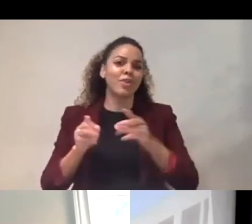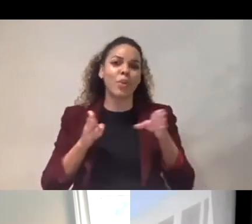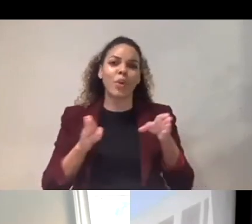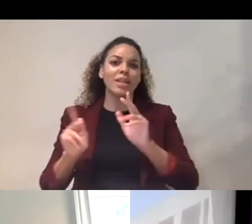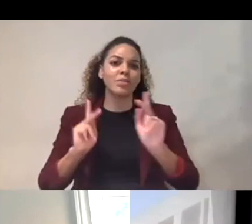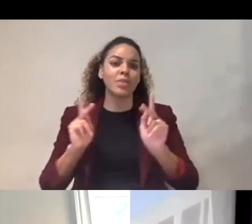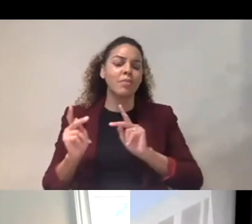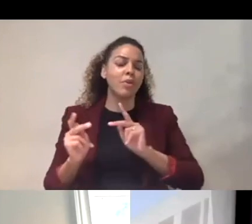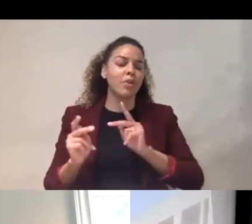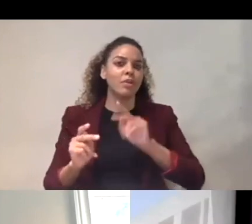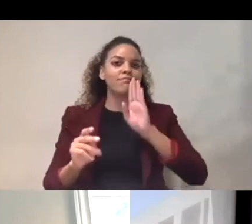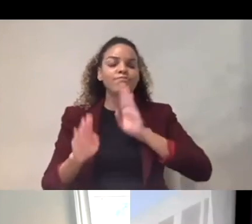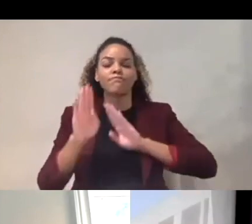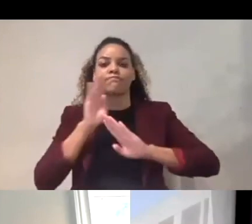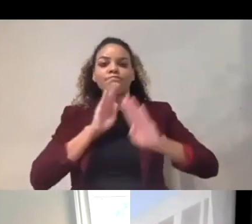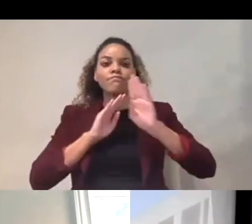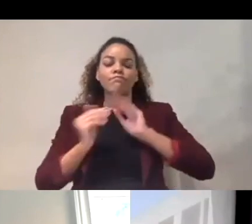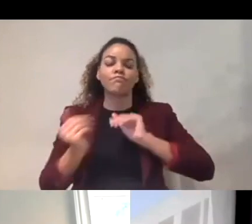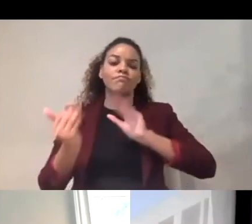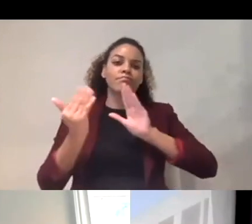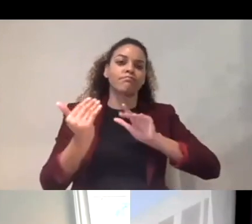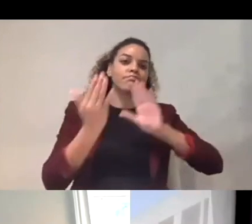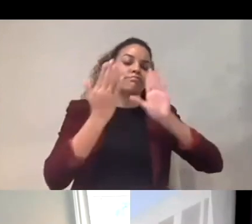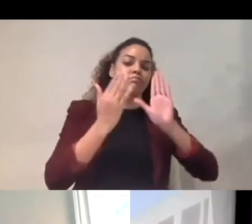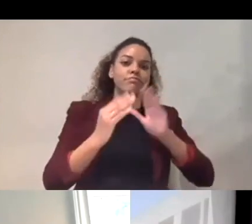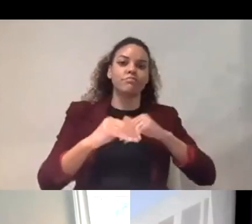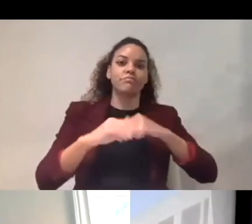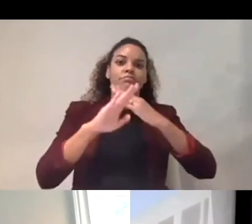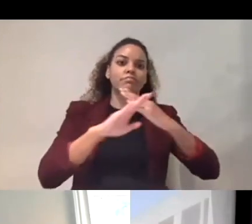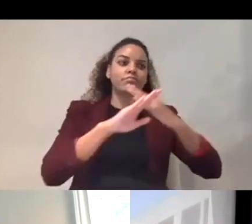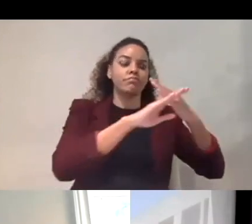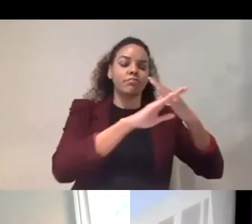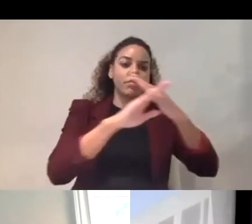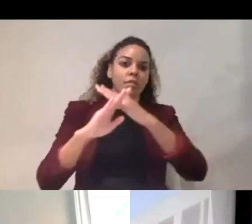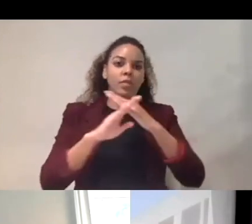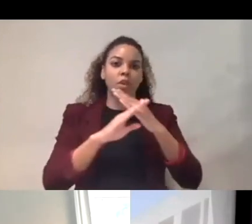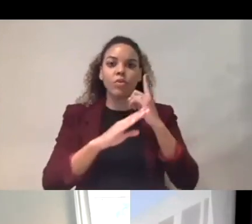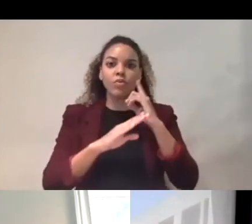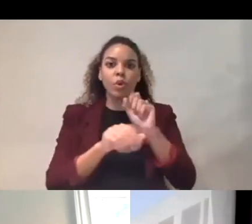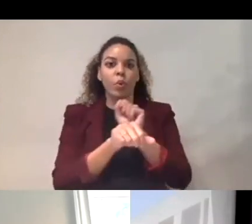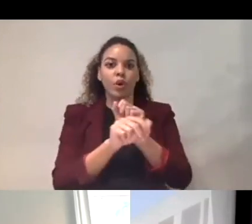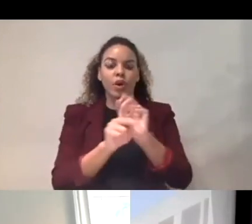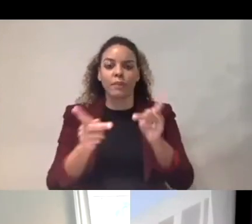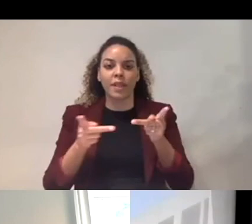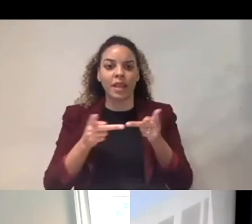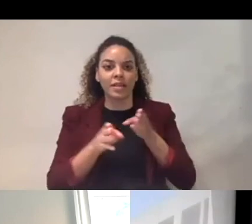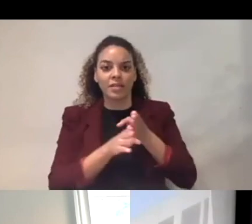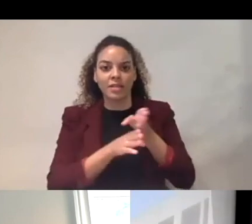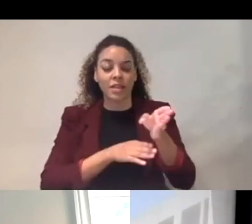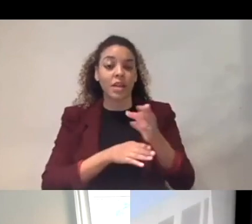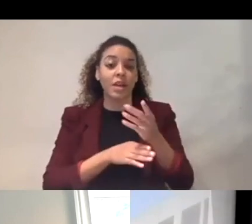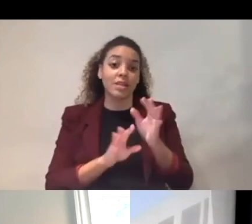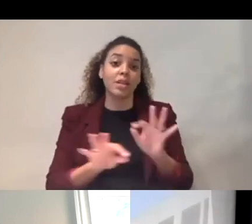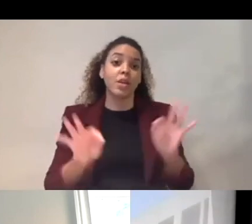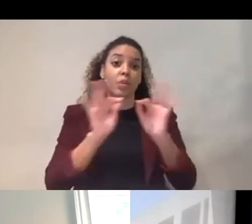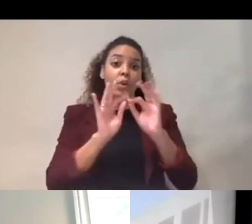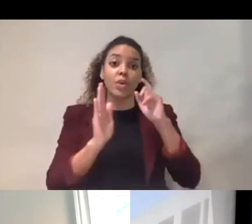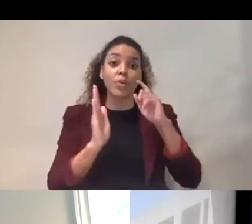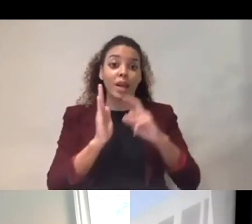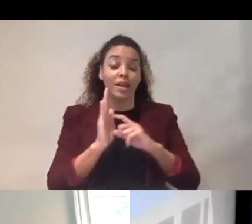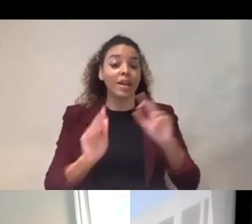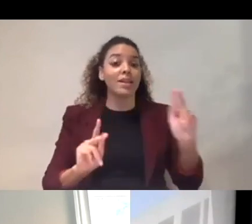barriers to access to benefits and justice and these sorts of things, that we need to recognize that people